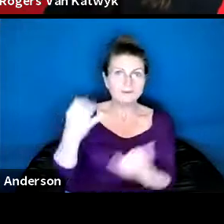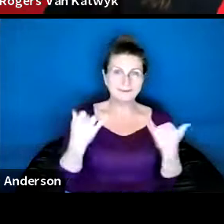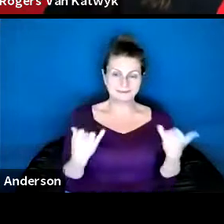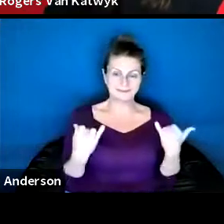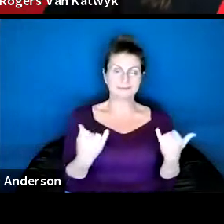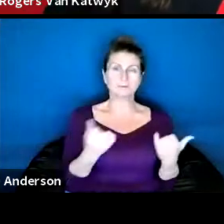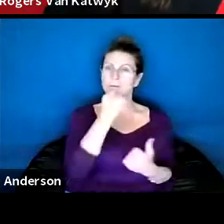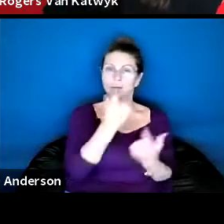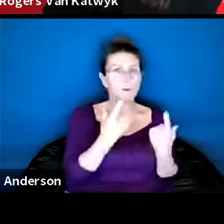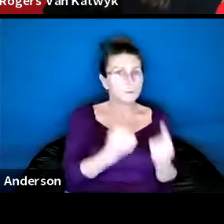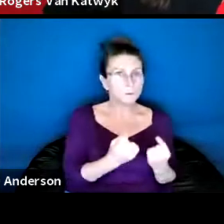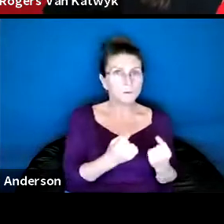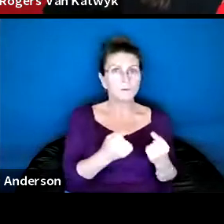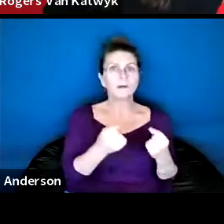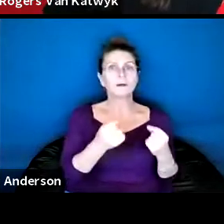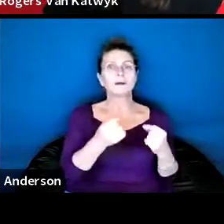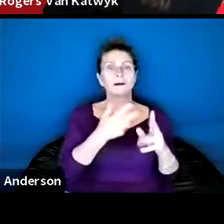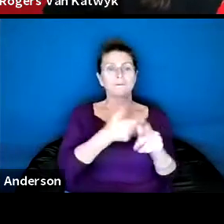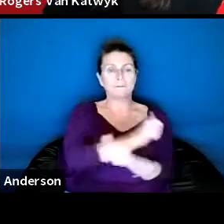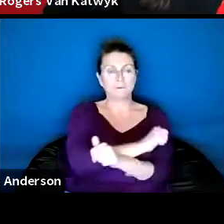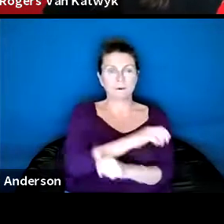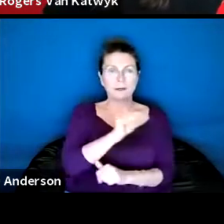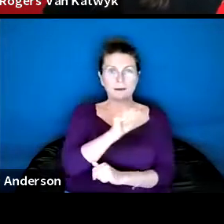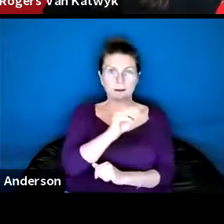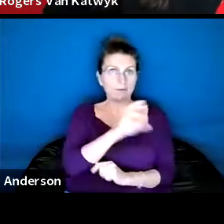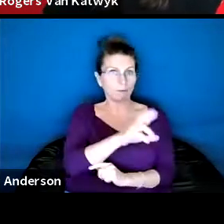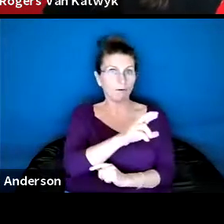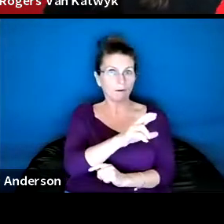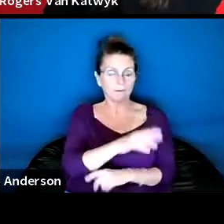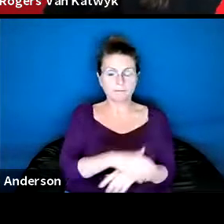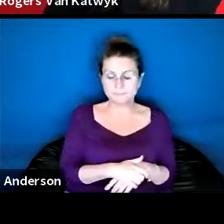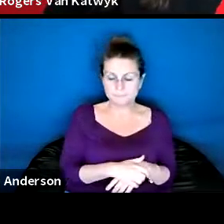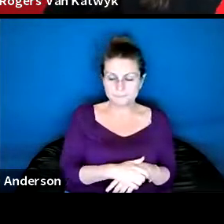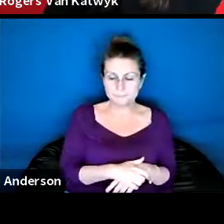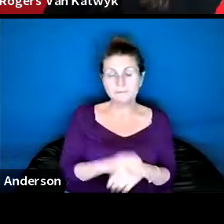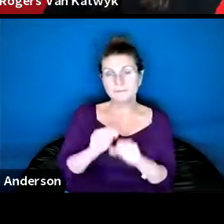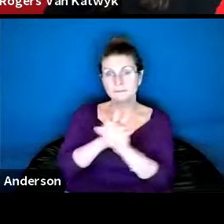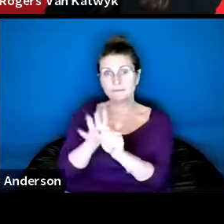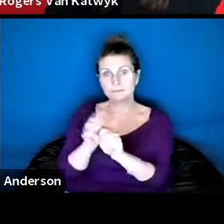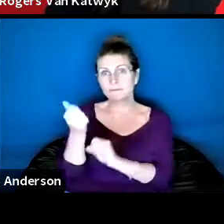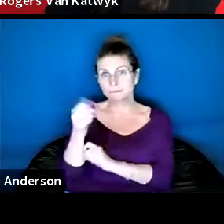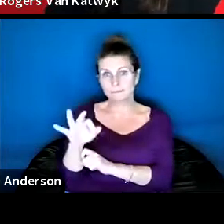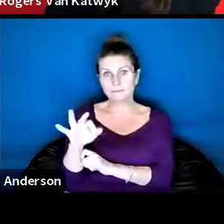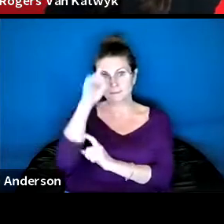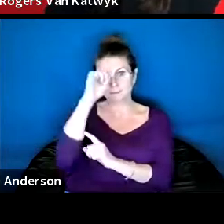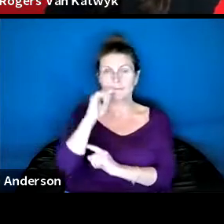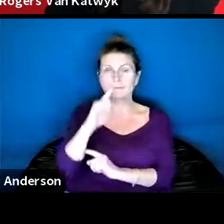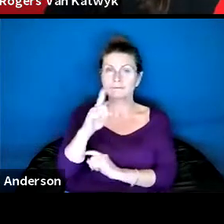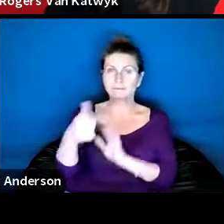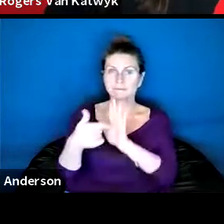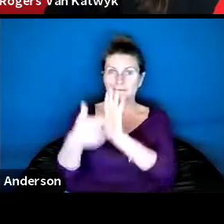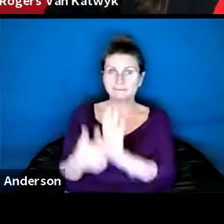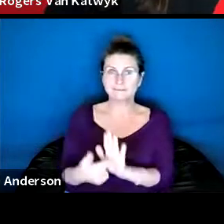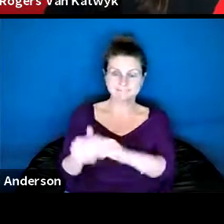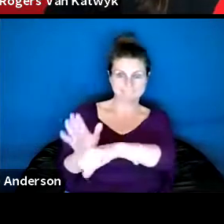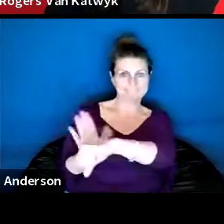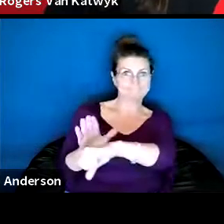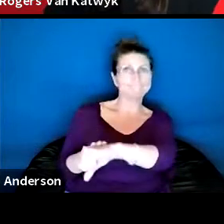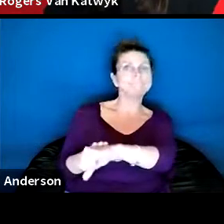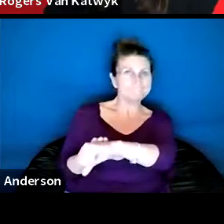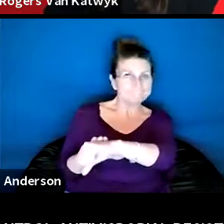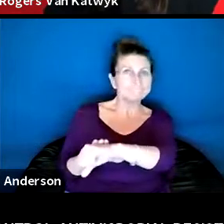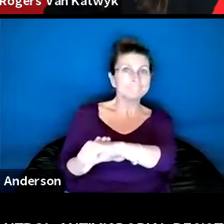prevent and control antimicrobial resistance. So COVID-19, I think, definitely serves as a wake-up call that